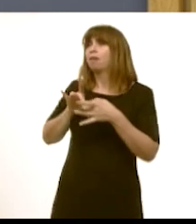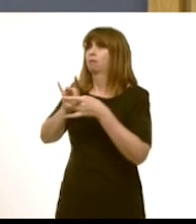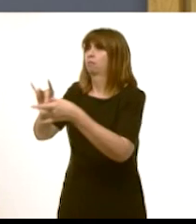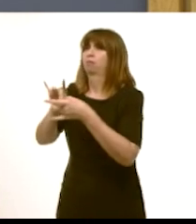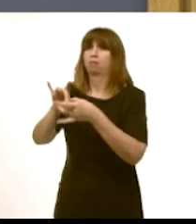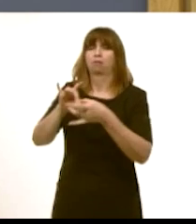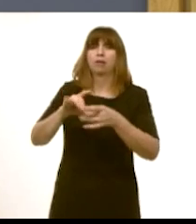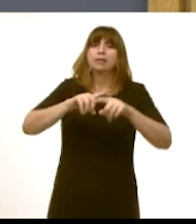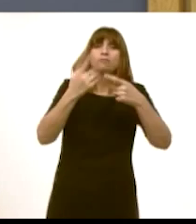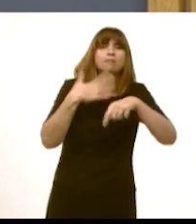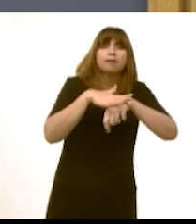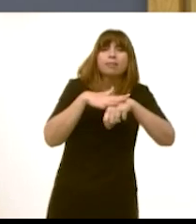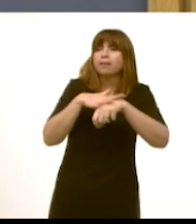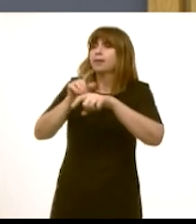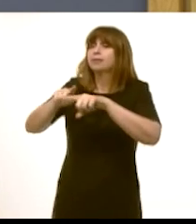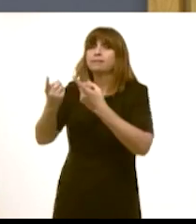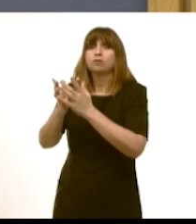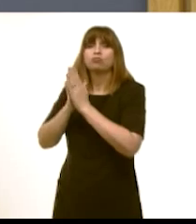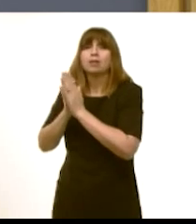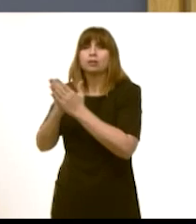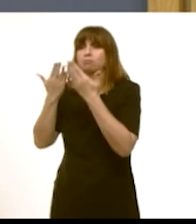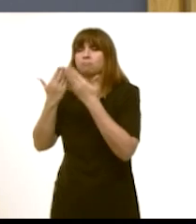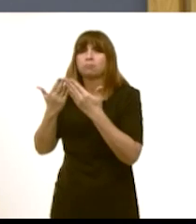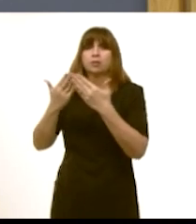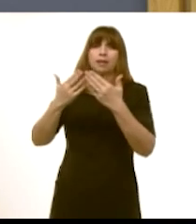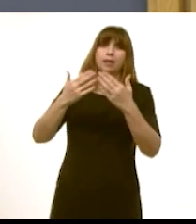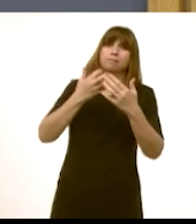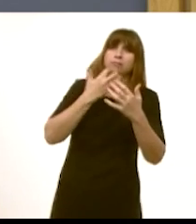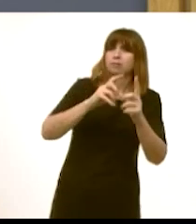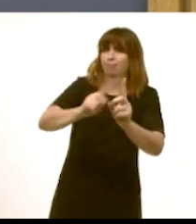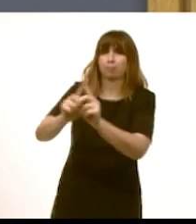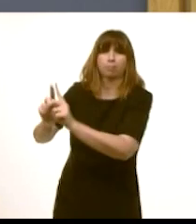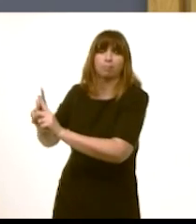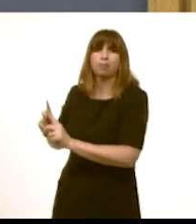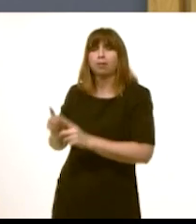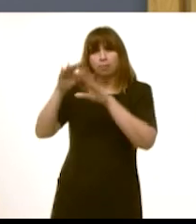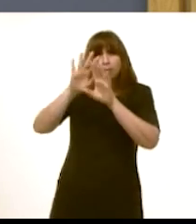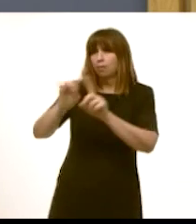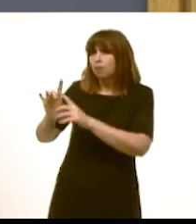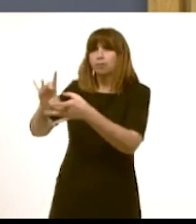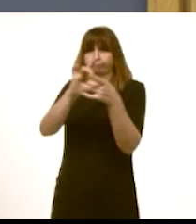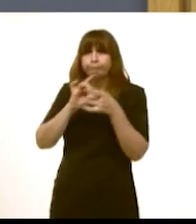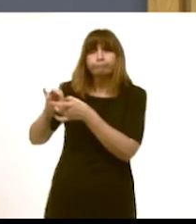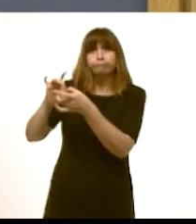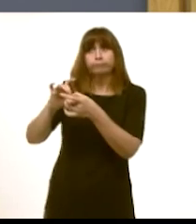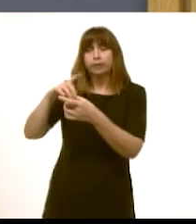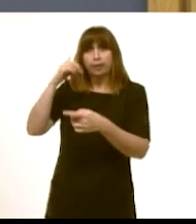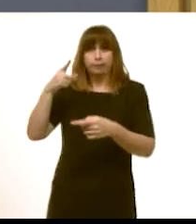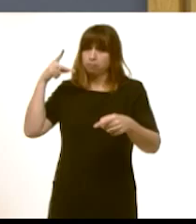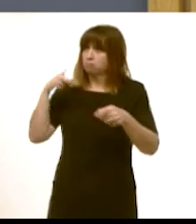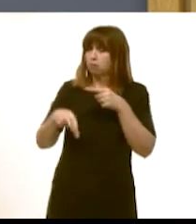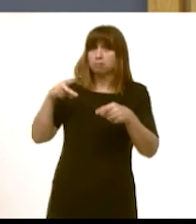between multi-ethnic and multi-faith communities in the longer term? Do you agree with me that such work will be put at jeopardy if there are